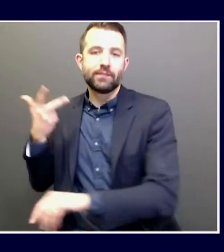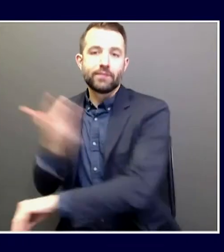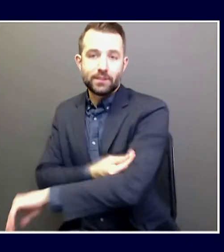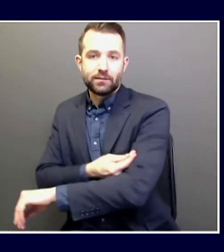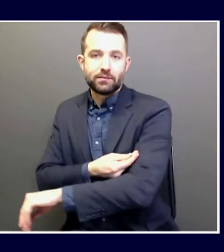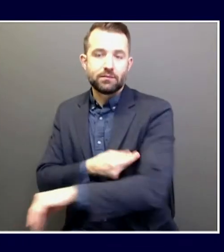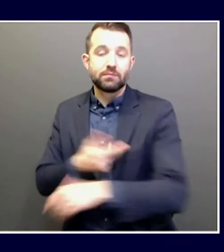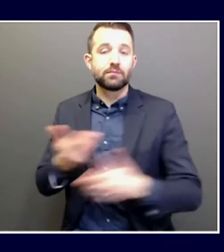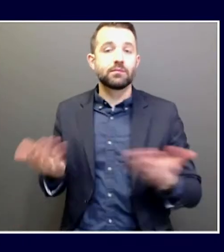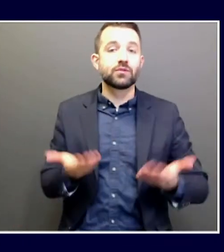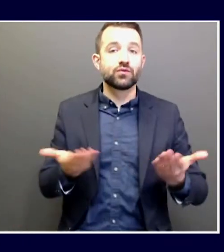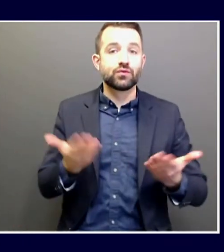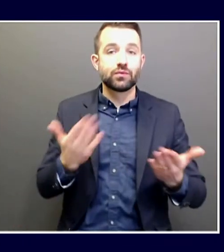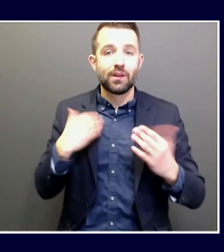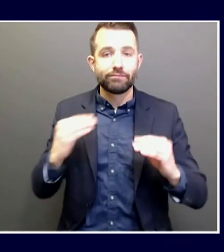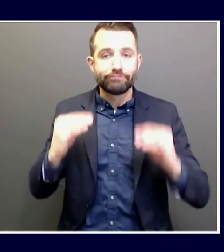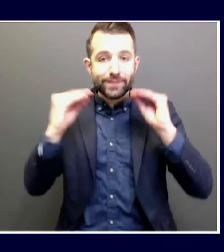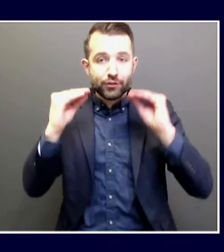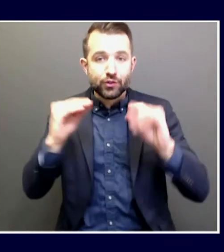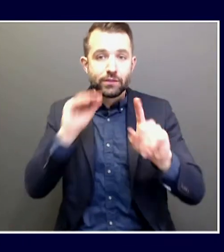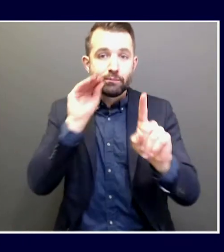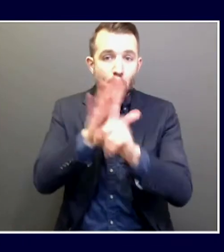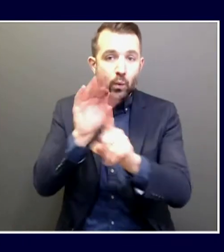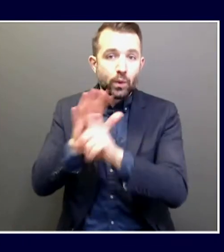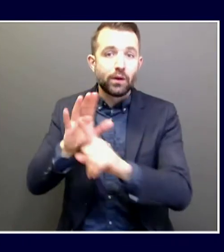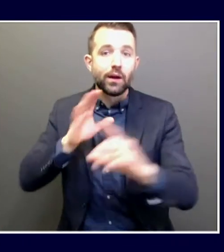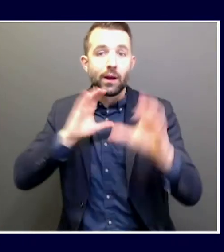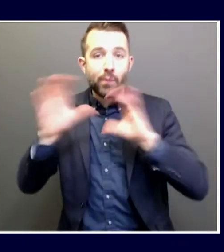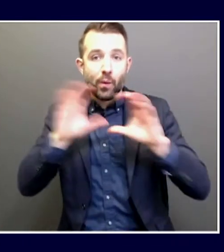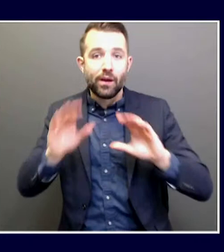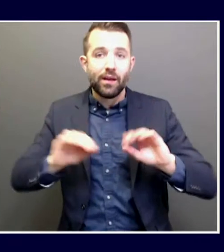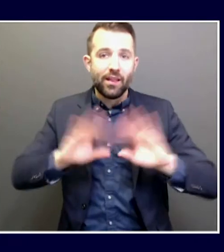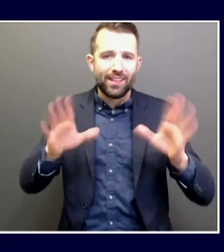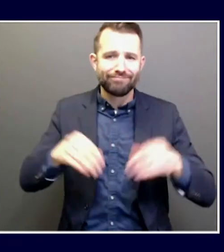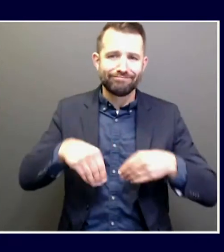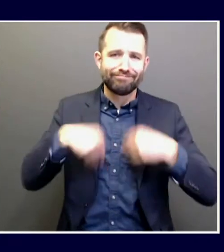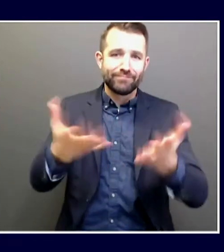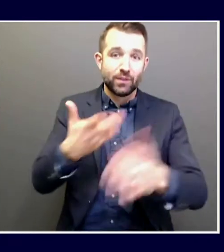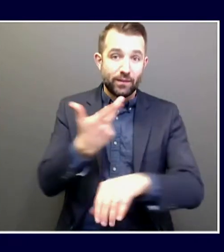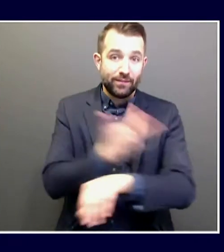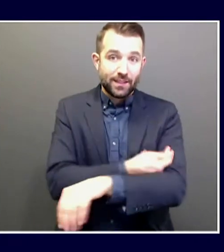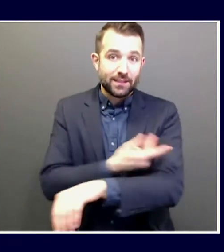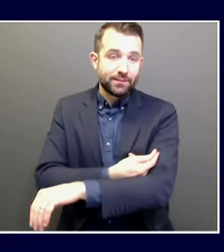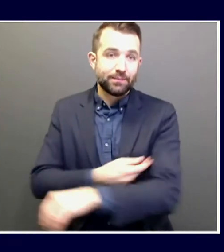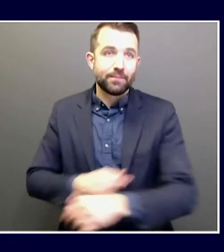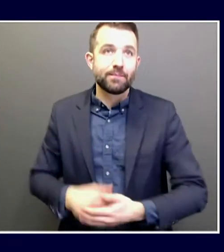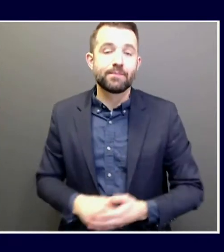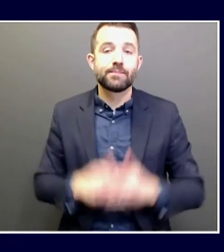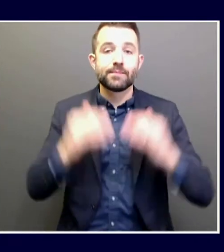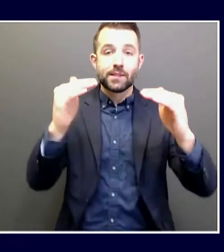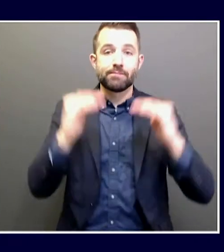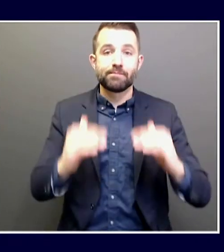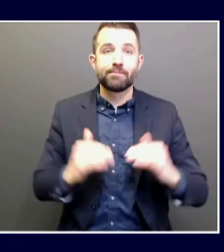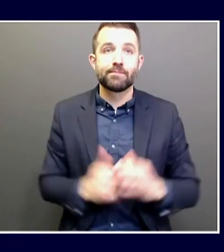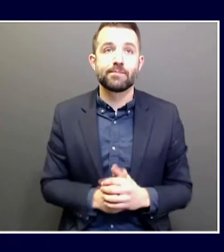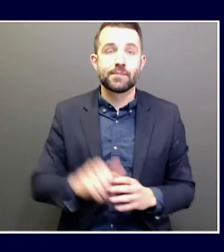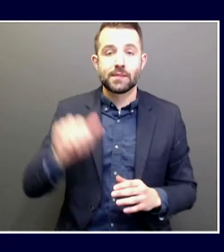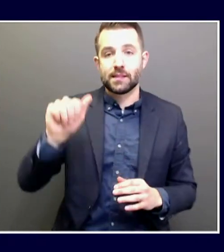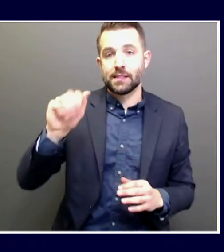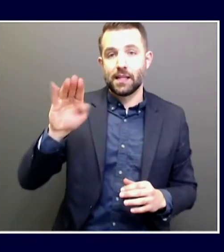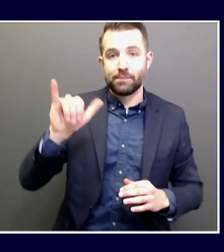communicate, and provide the vaccines. Thanks, Dr. Shah. Thank you. Let me go to Amy Brown next.